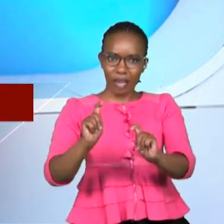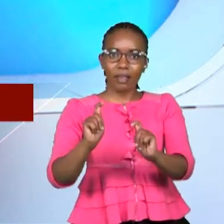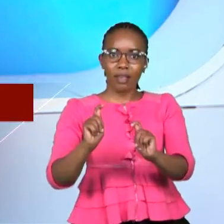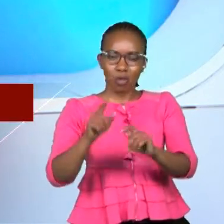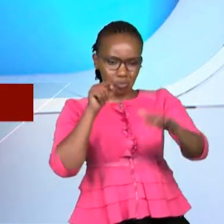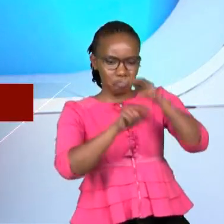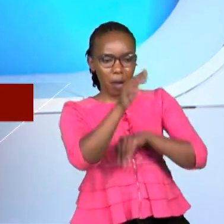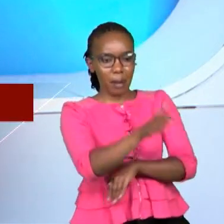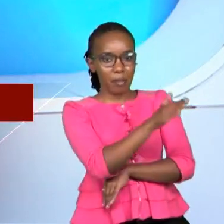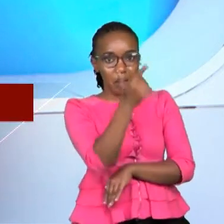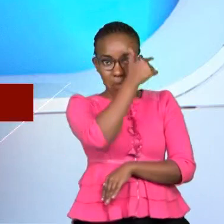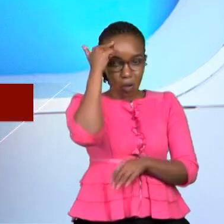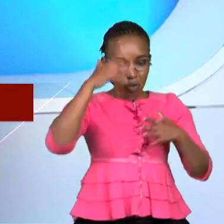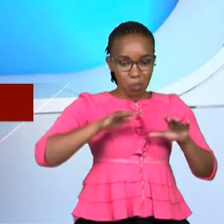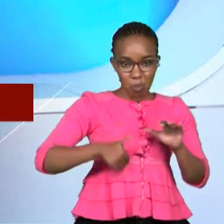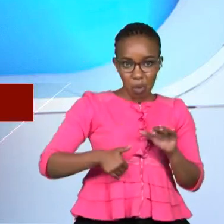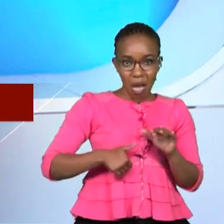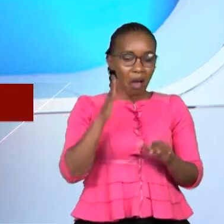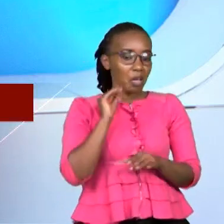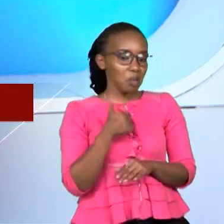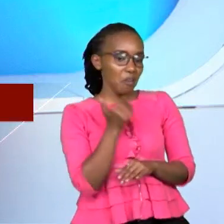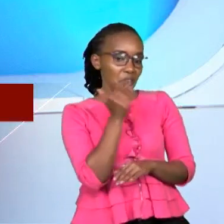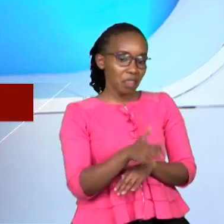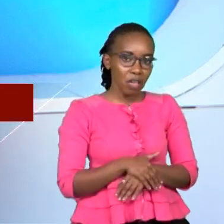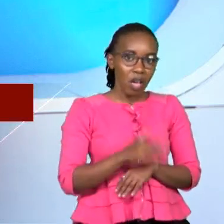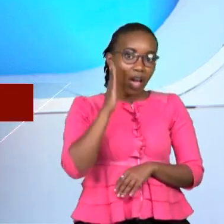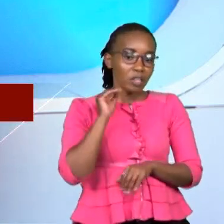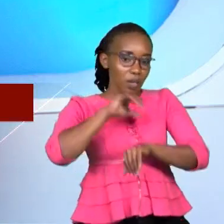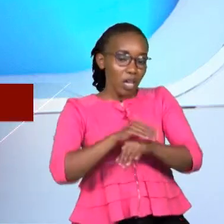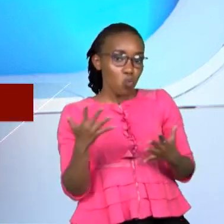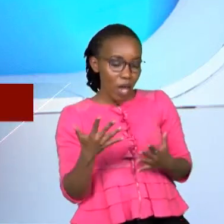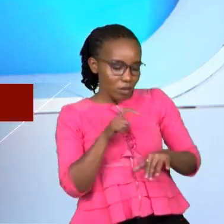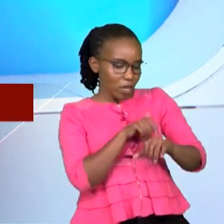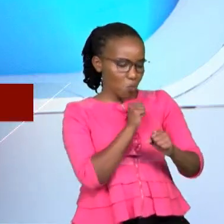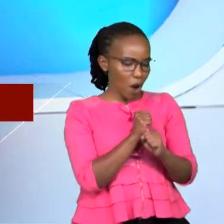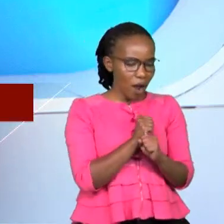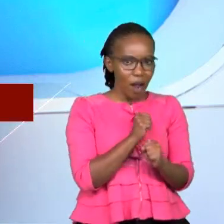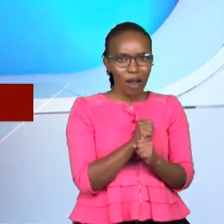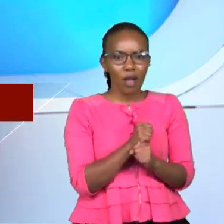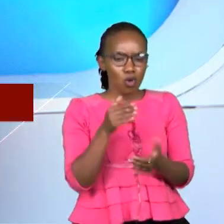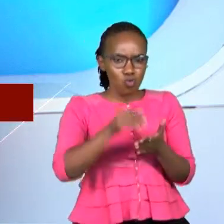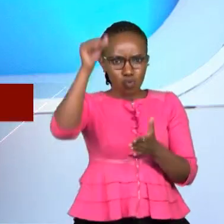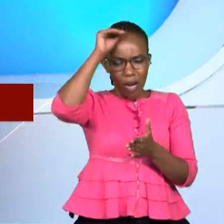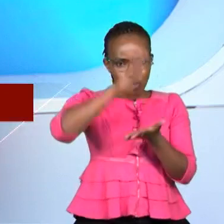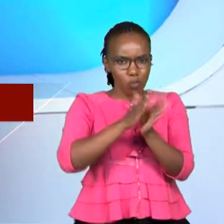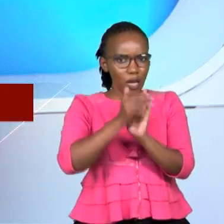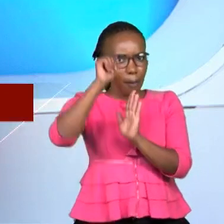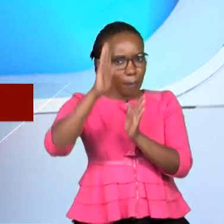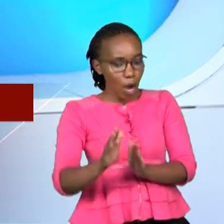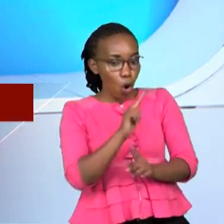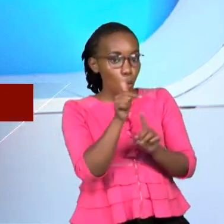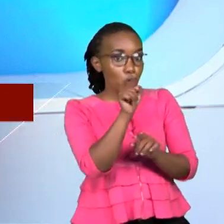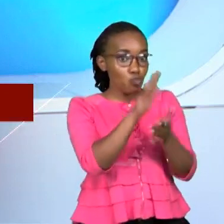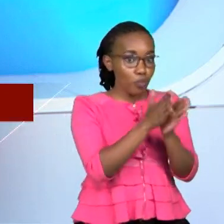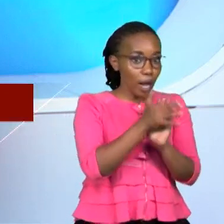into parliament, because these young people do not have any experience. That experience, you get it on the job. You learn how to be a politician by being a